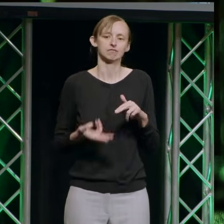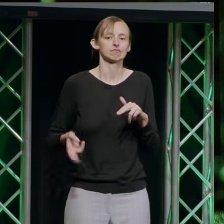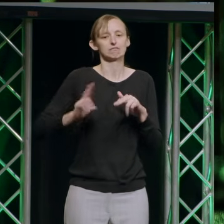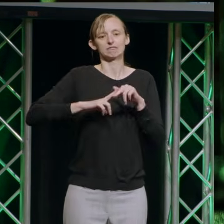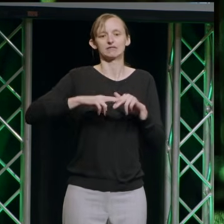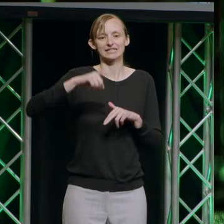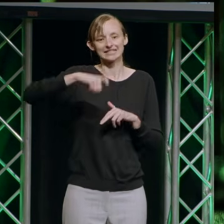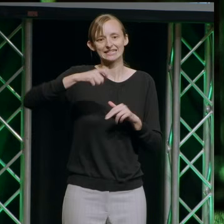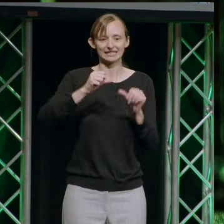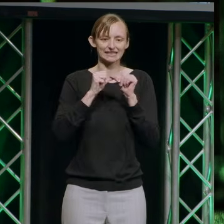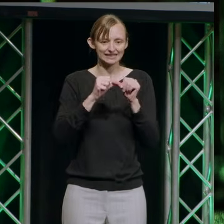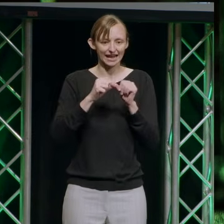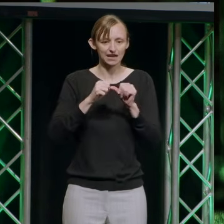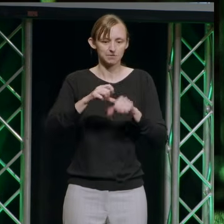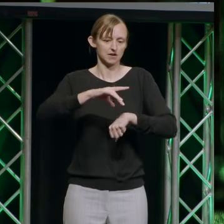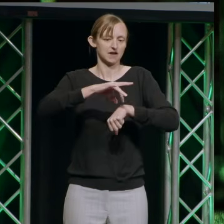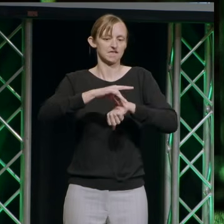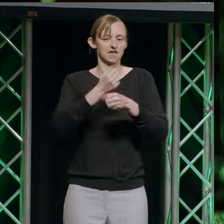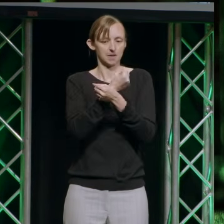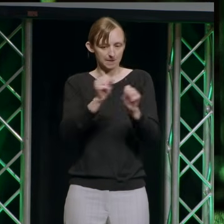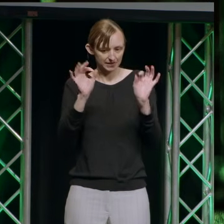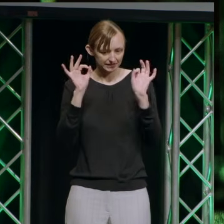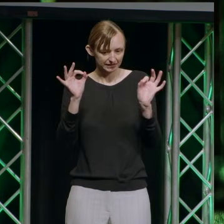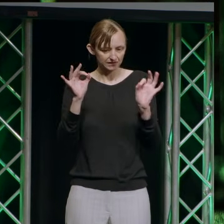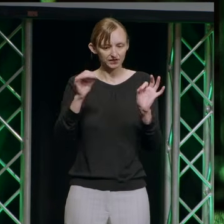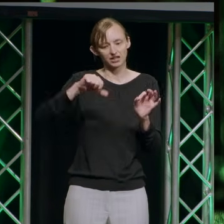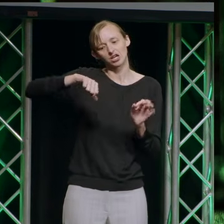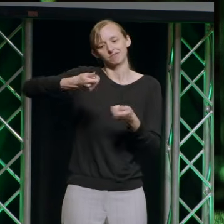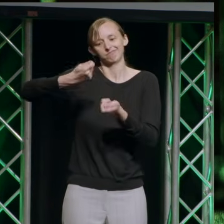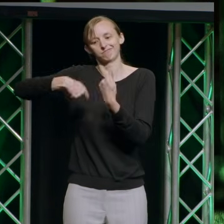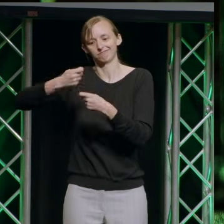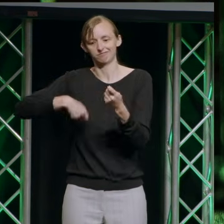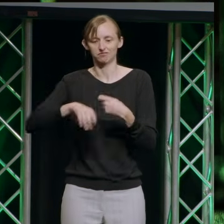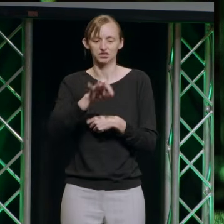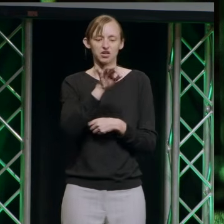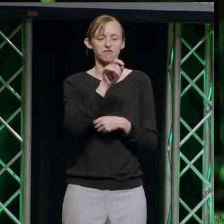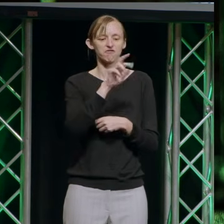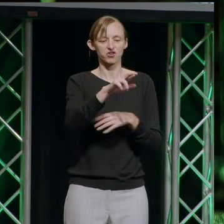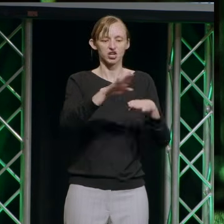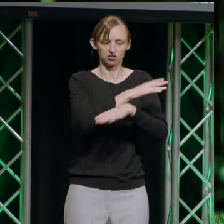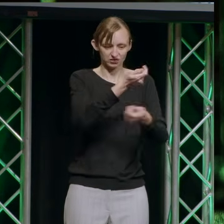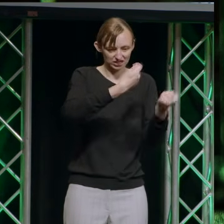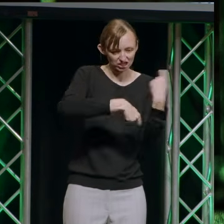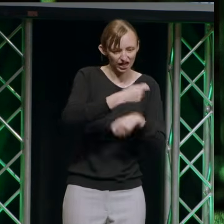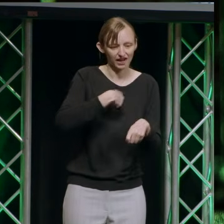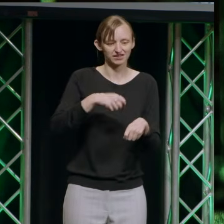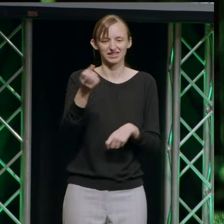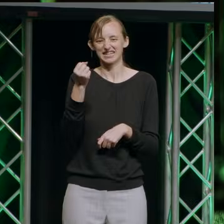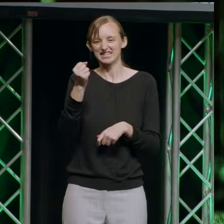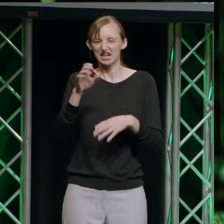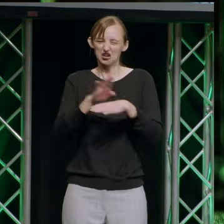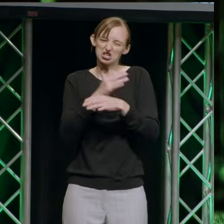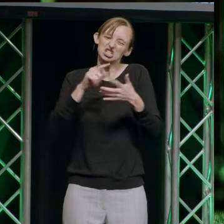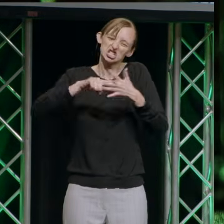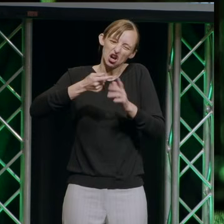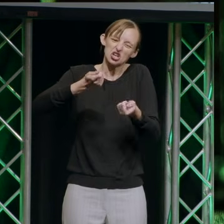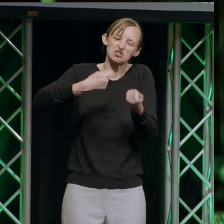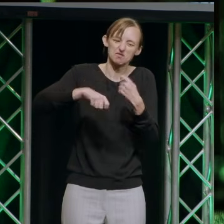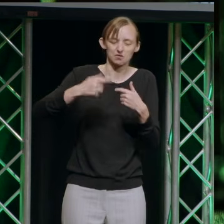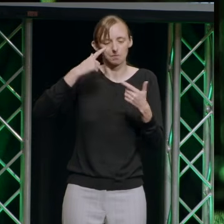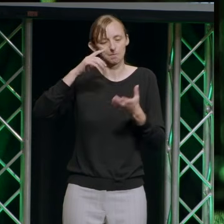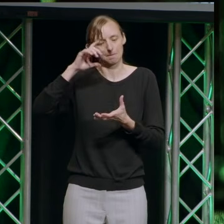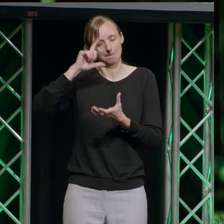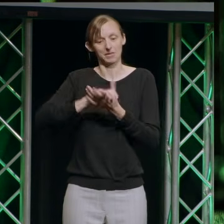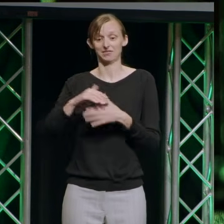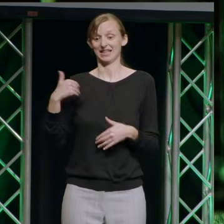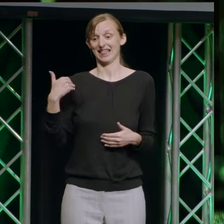sustainable and environmentally friendly alternatives. We've seen the fur industry rapidly transition, the dairy industry is transitioning, and we believe leather is now